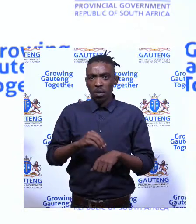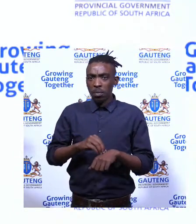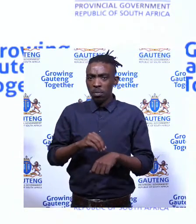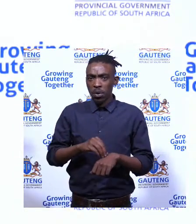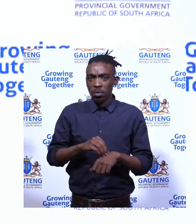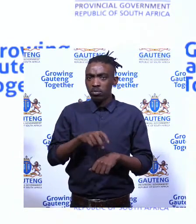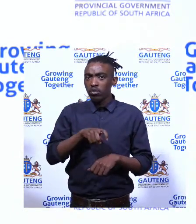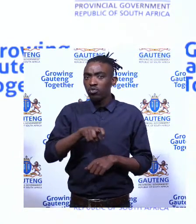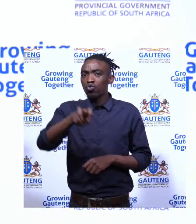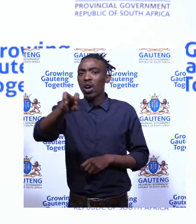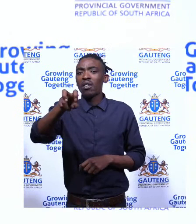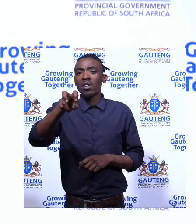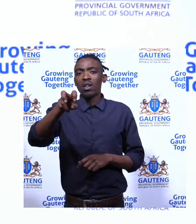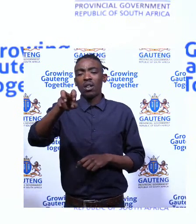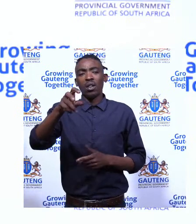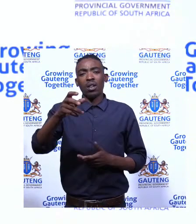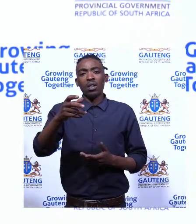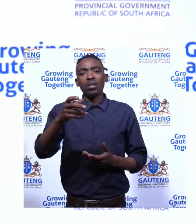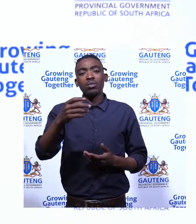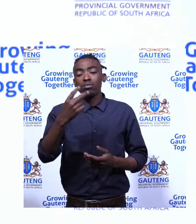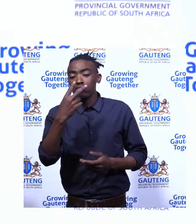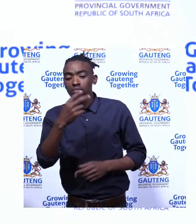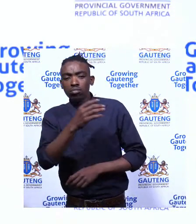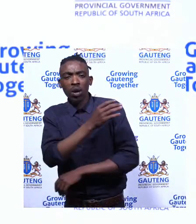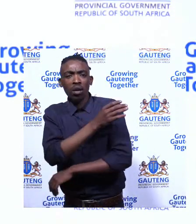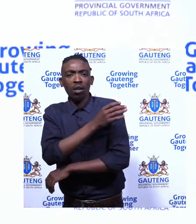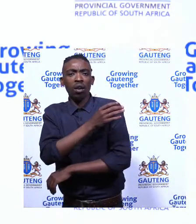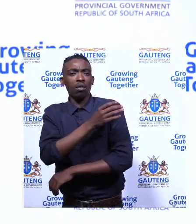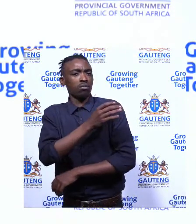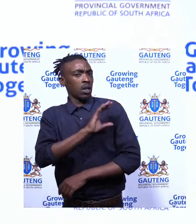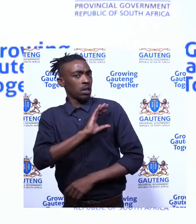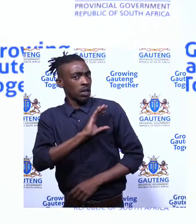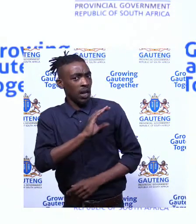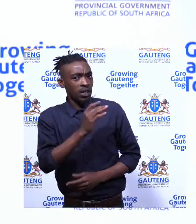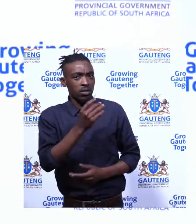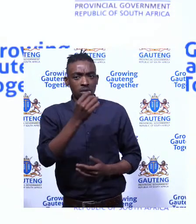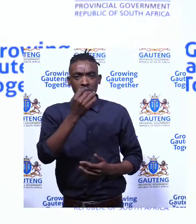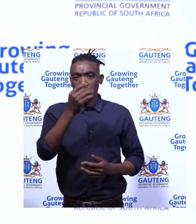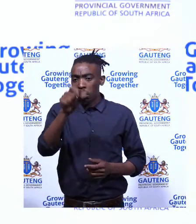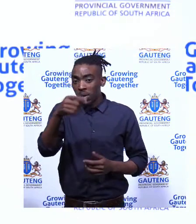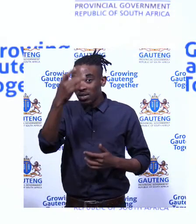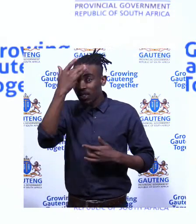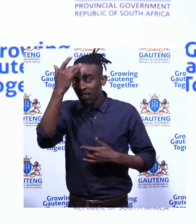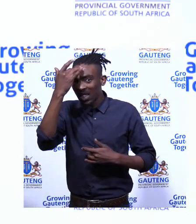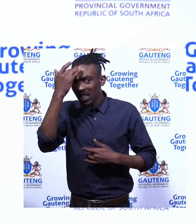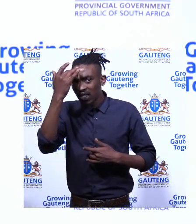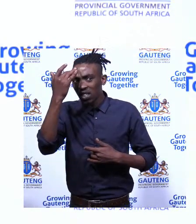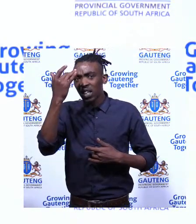be re-looked. Do we need a field hospital, or should we